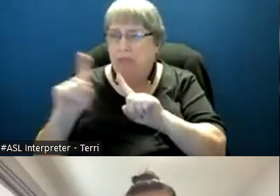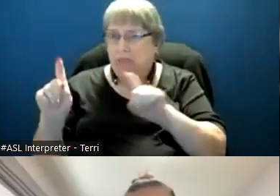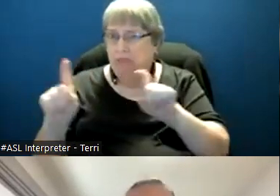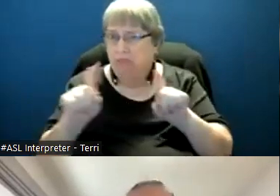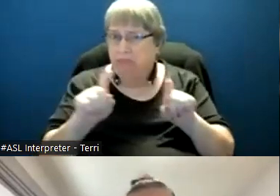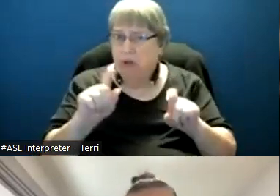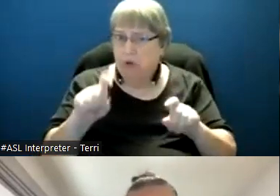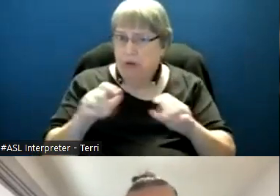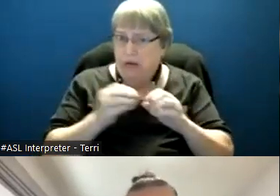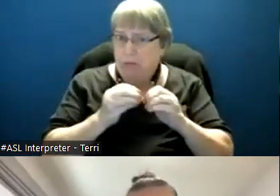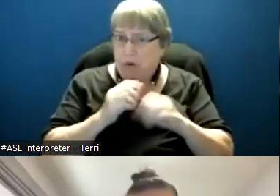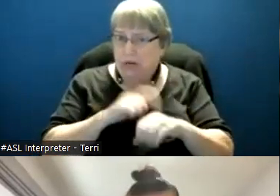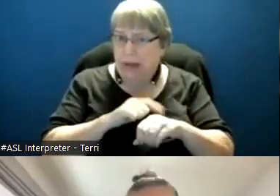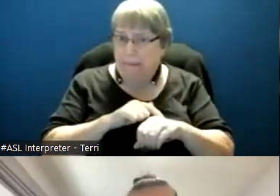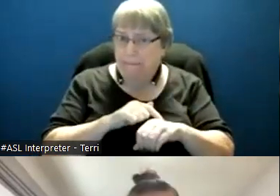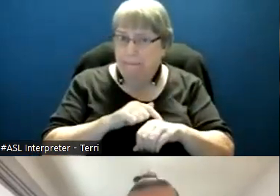time?